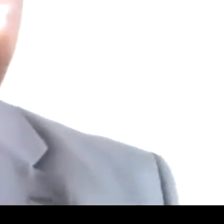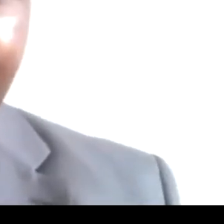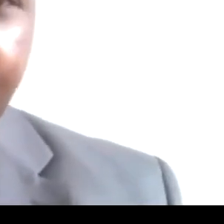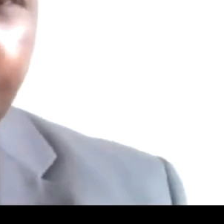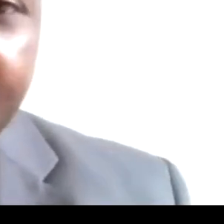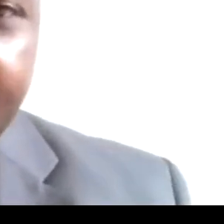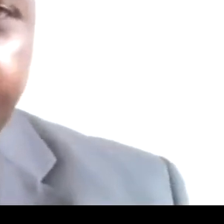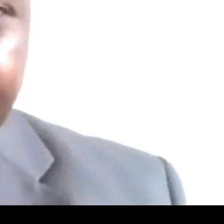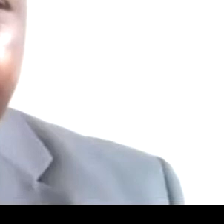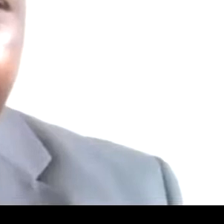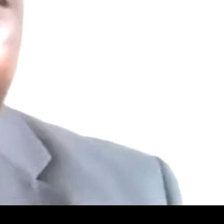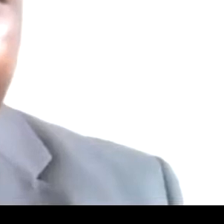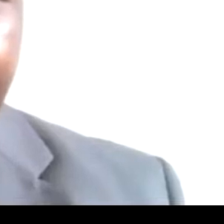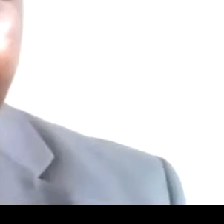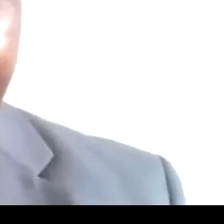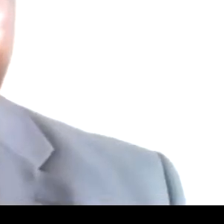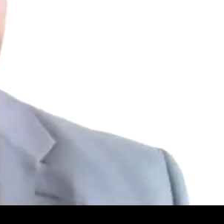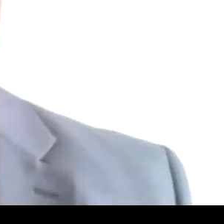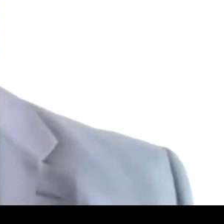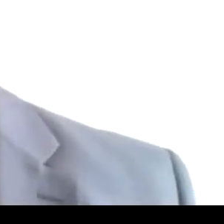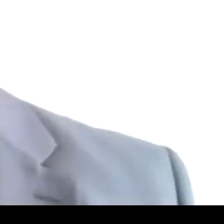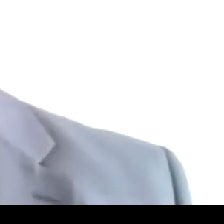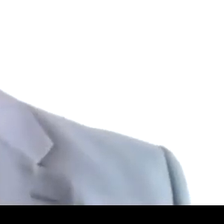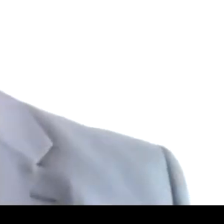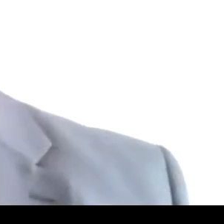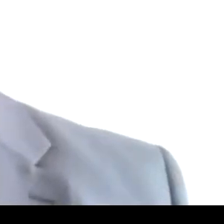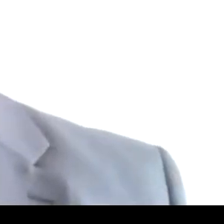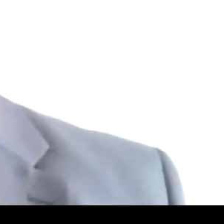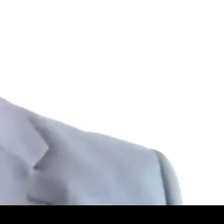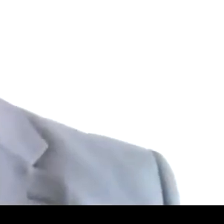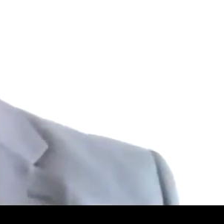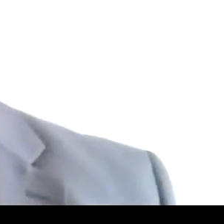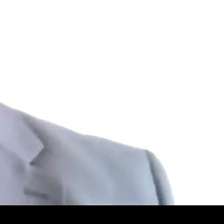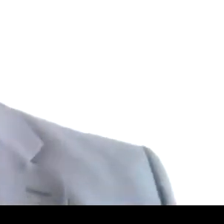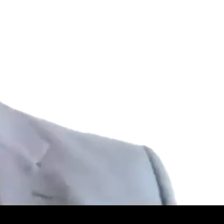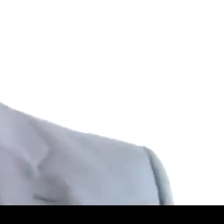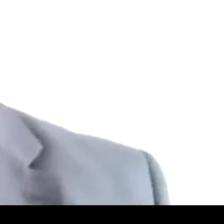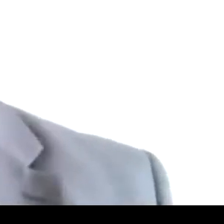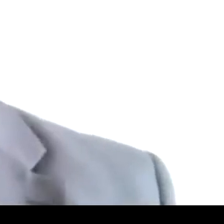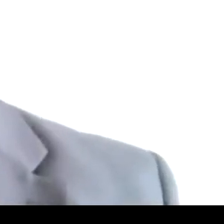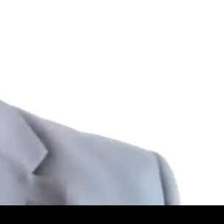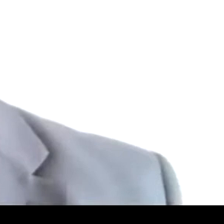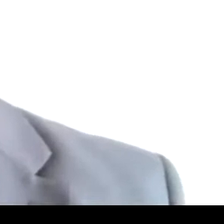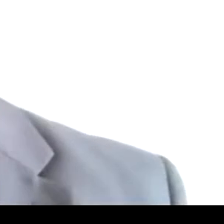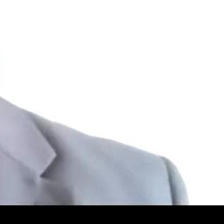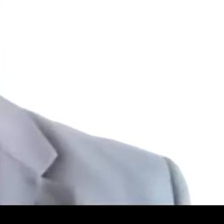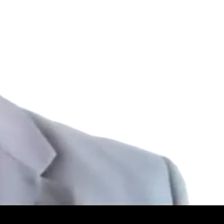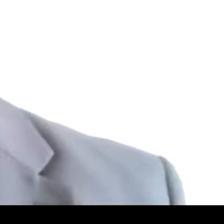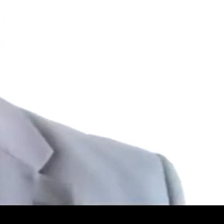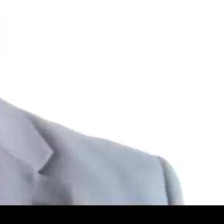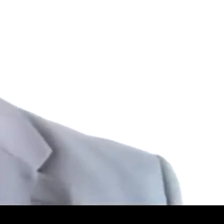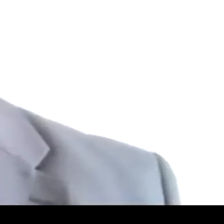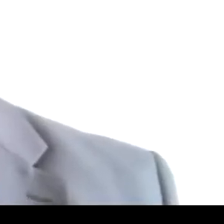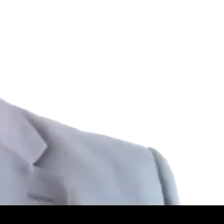fact, Mercy College, which is a Hispanic serving institution, has contacted us